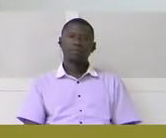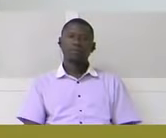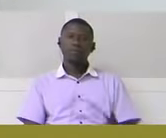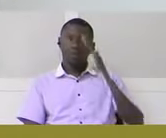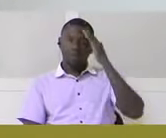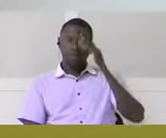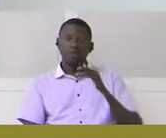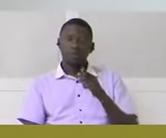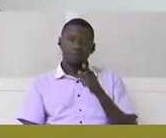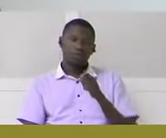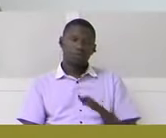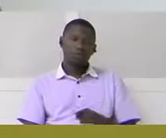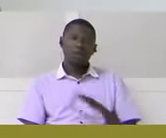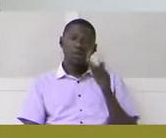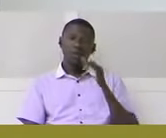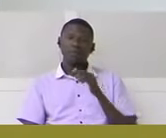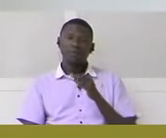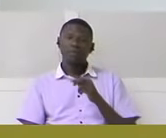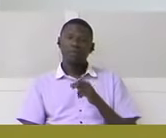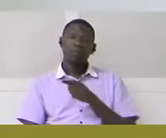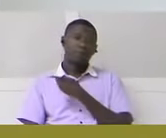Thank you. If there are,